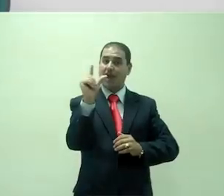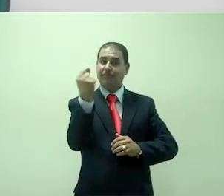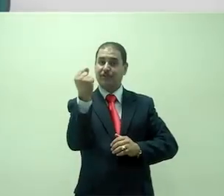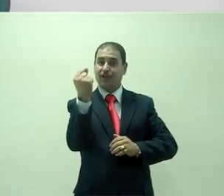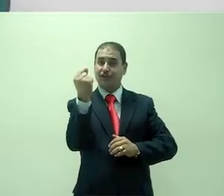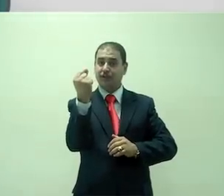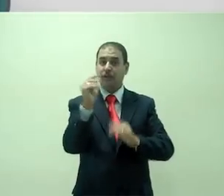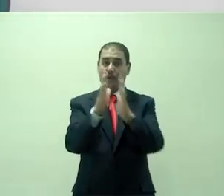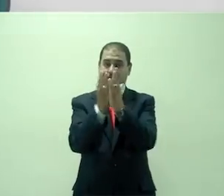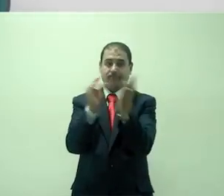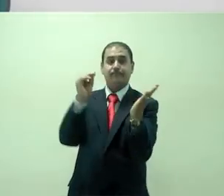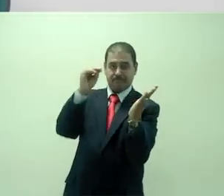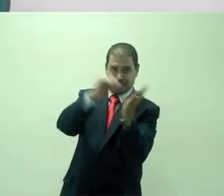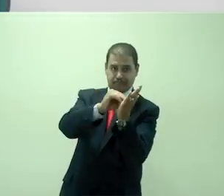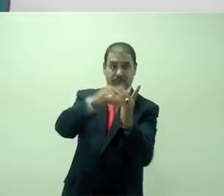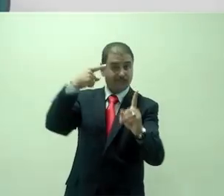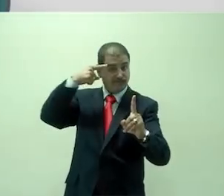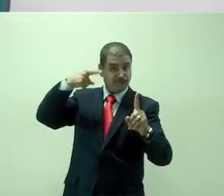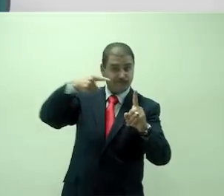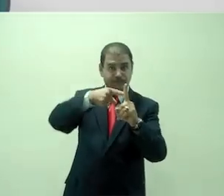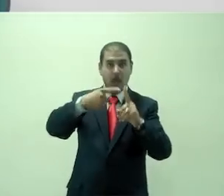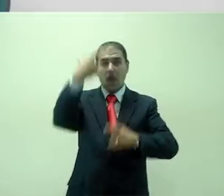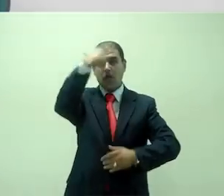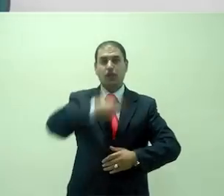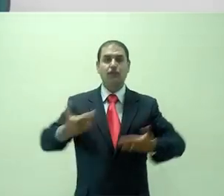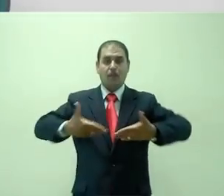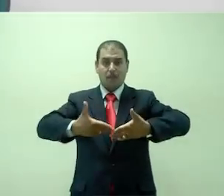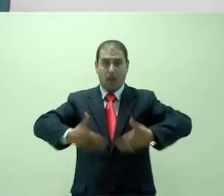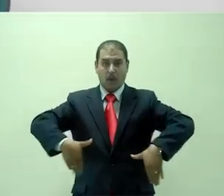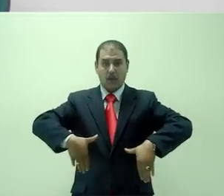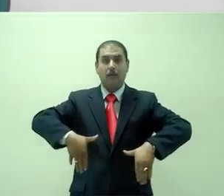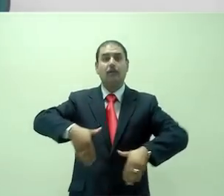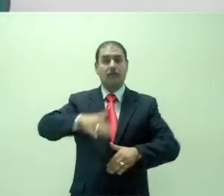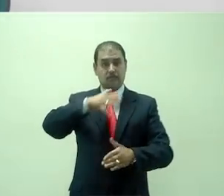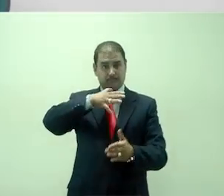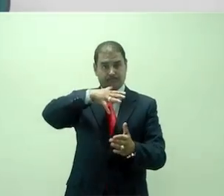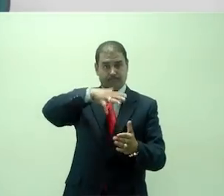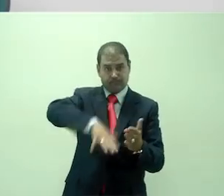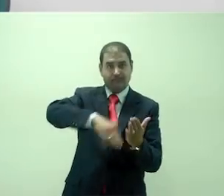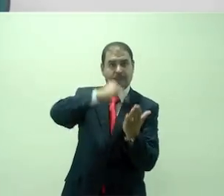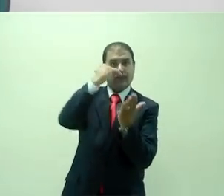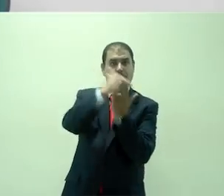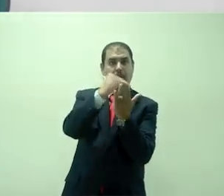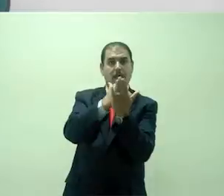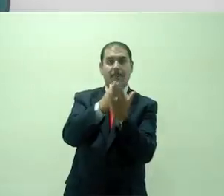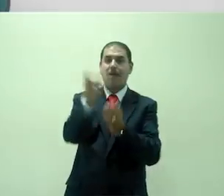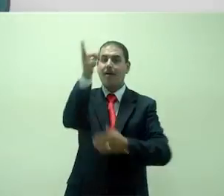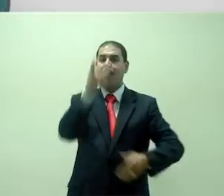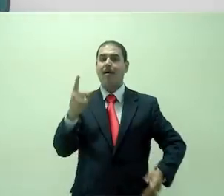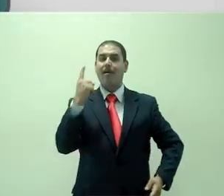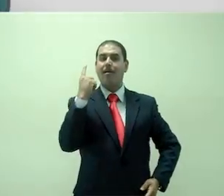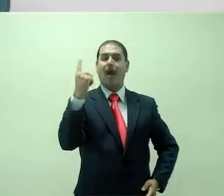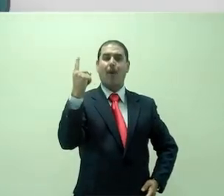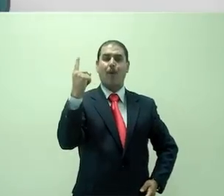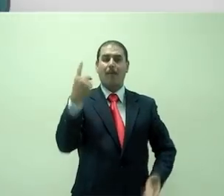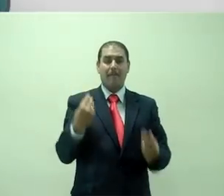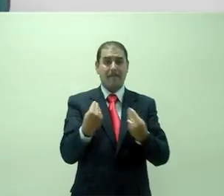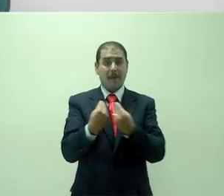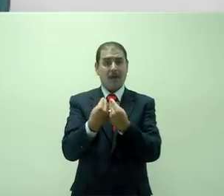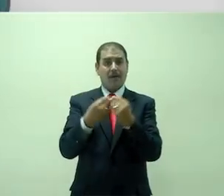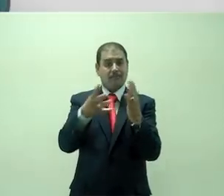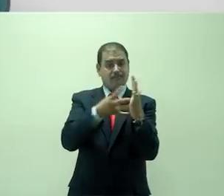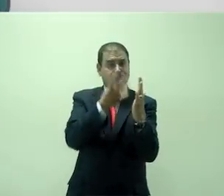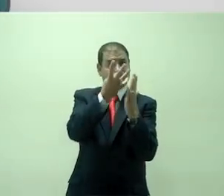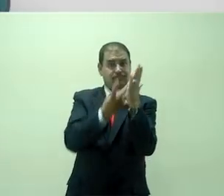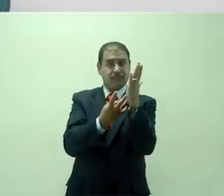last time, and to explicitly, as well as implicitly, include people with disabilities